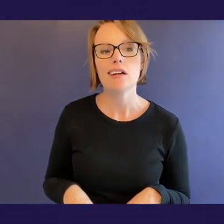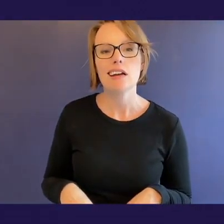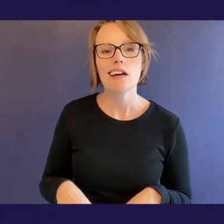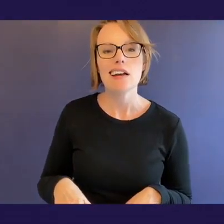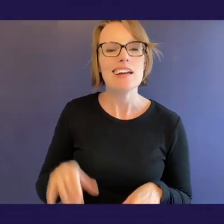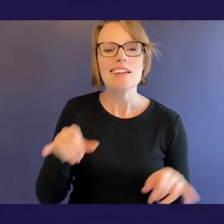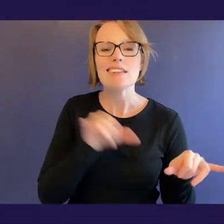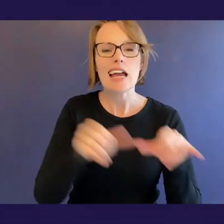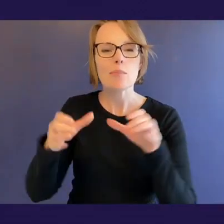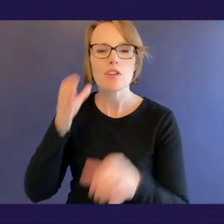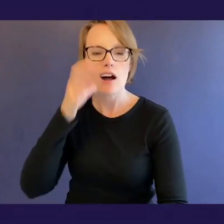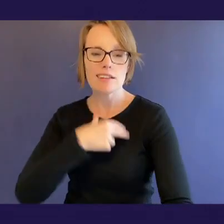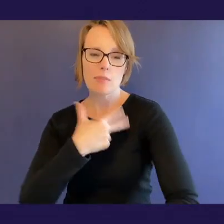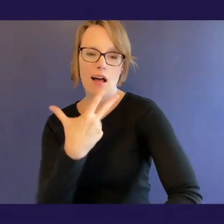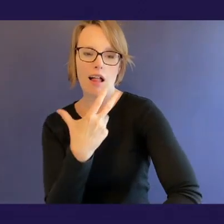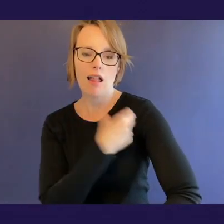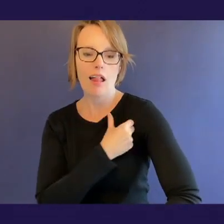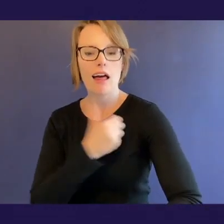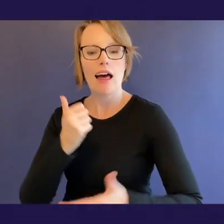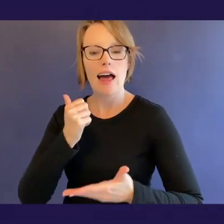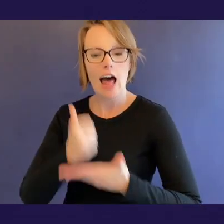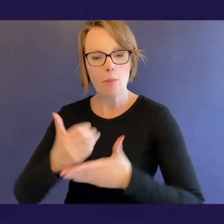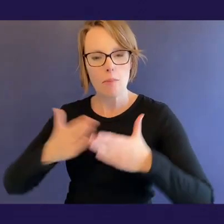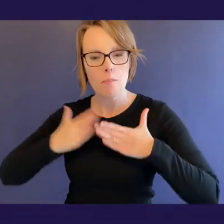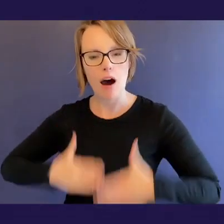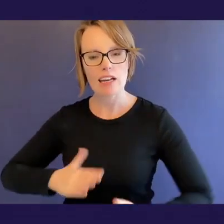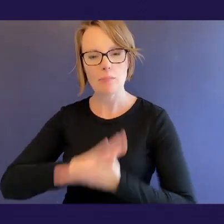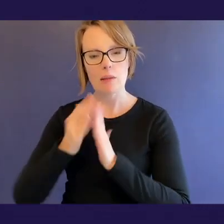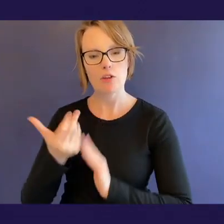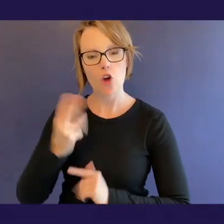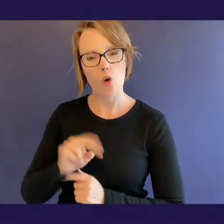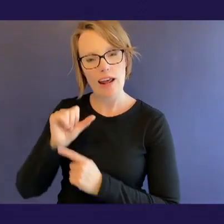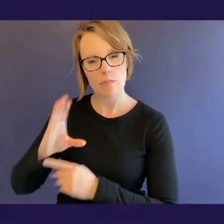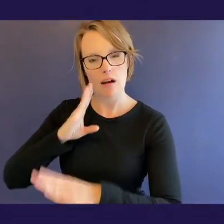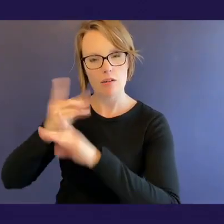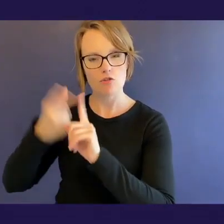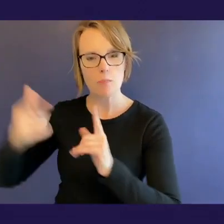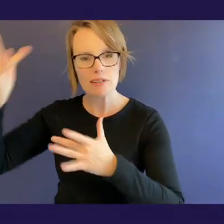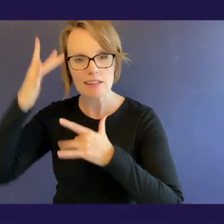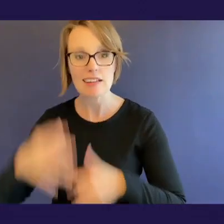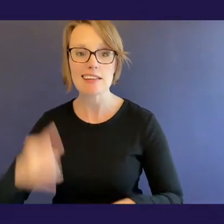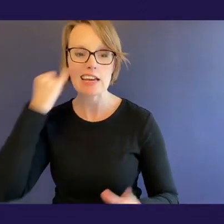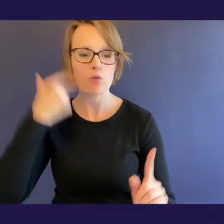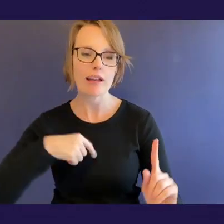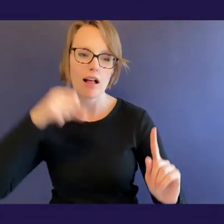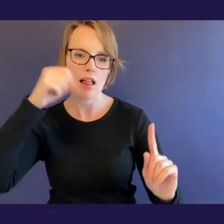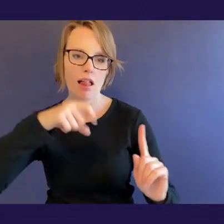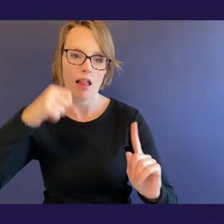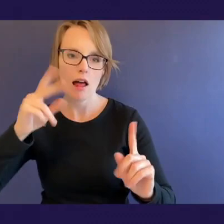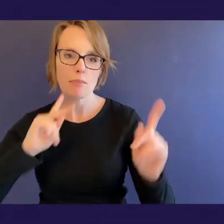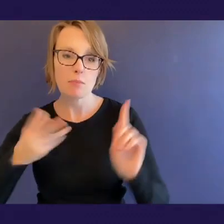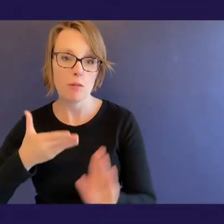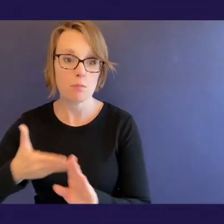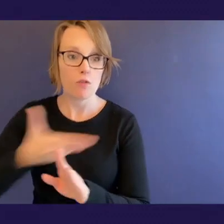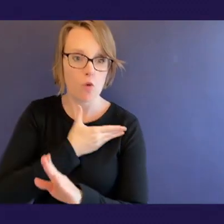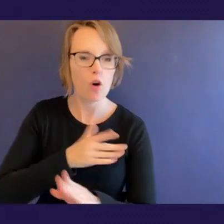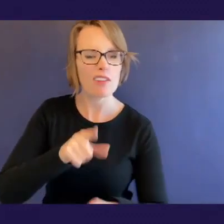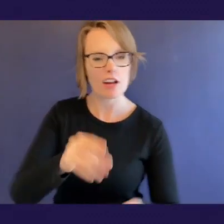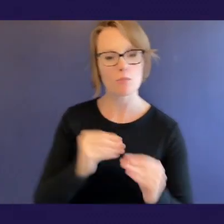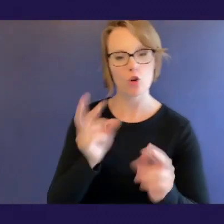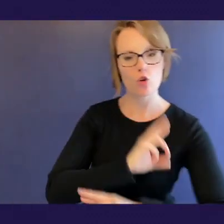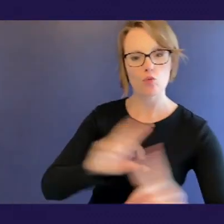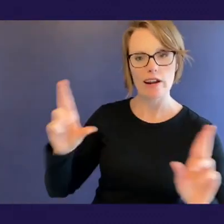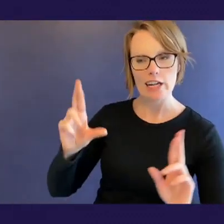essentially, that they may encounter content that is false or misleading, and to be prepared for it. But this falls along, like I